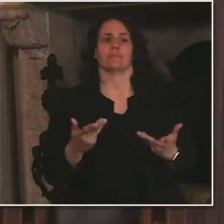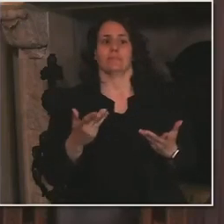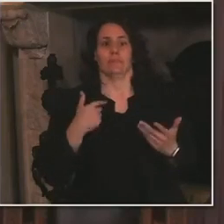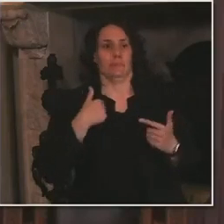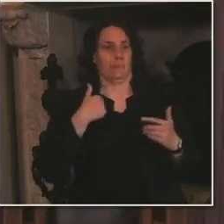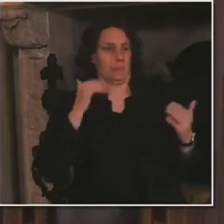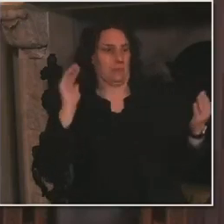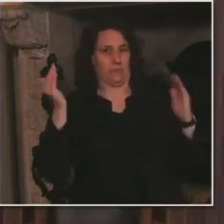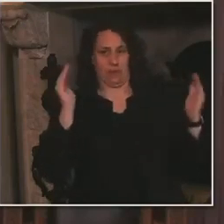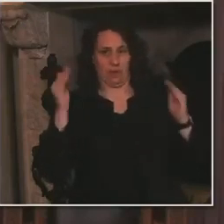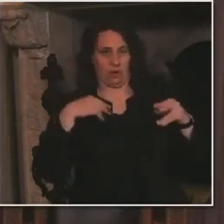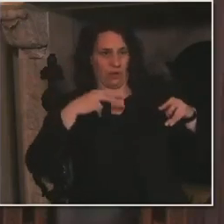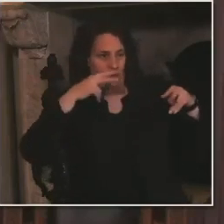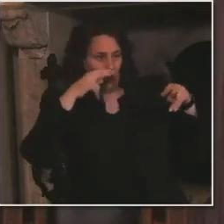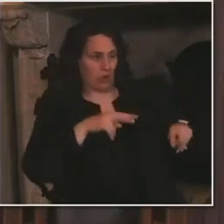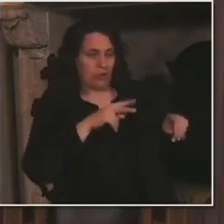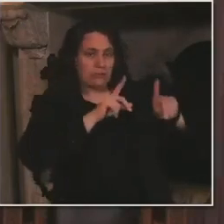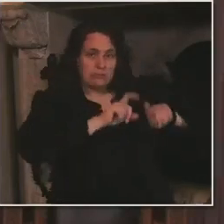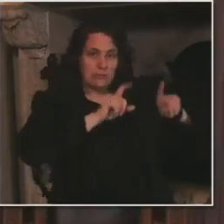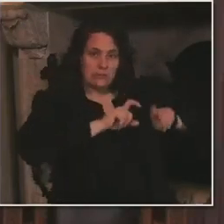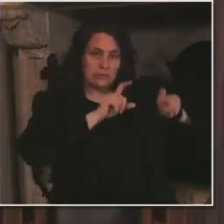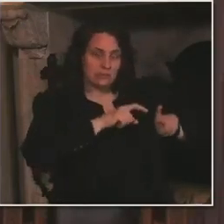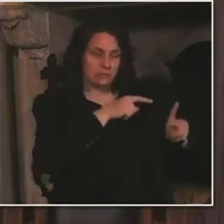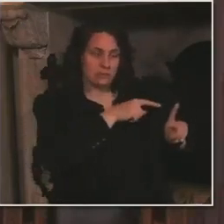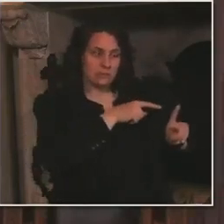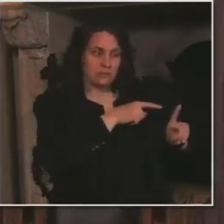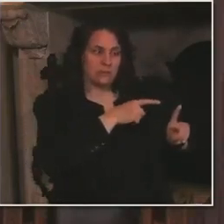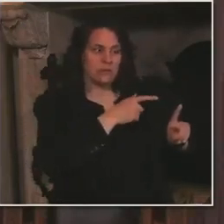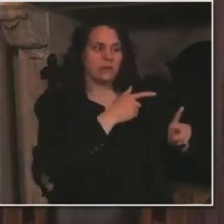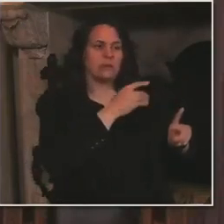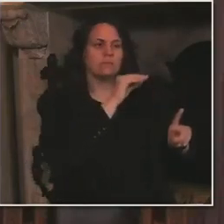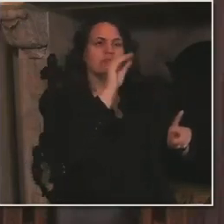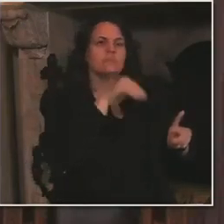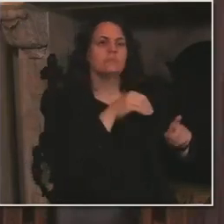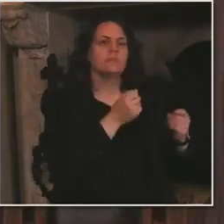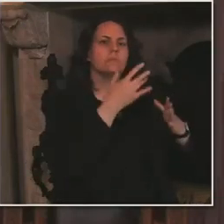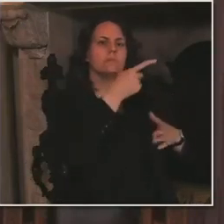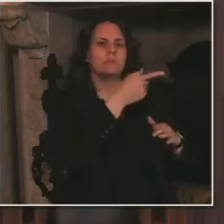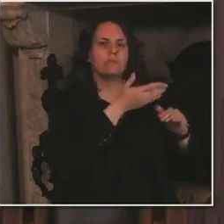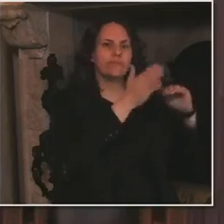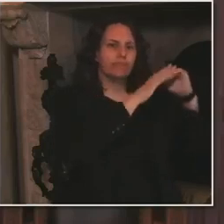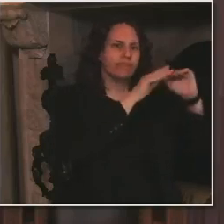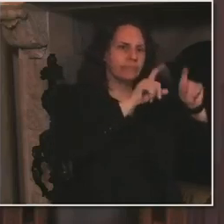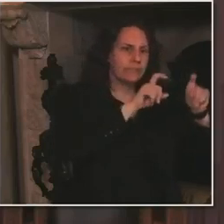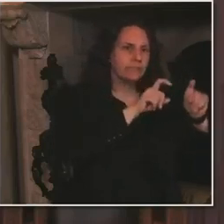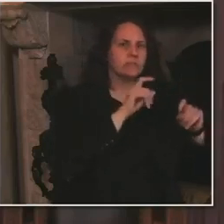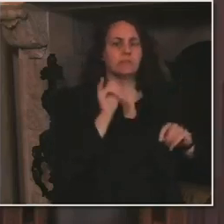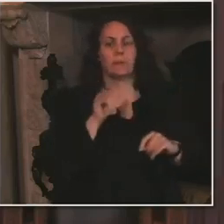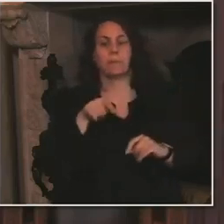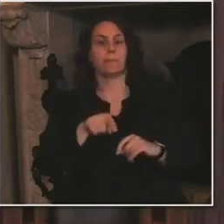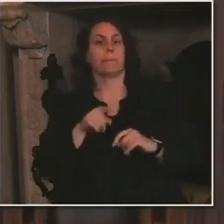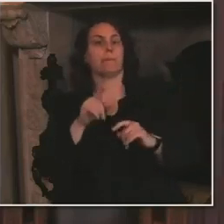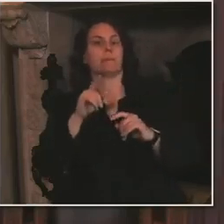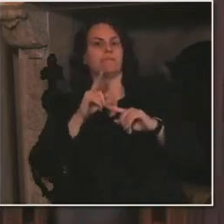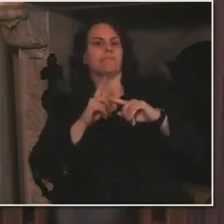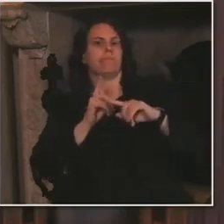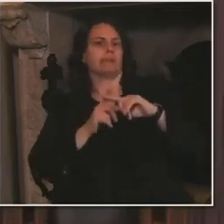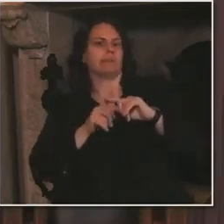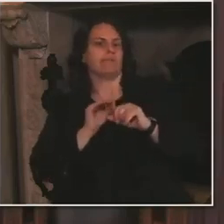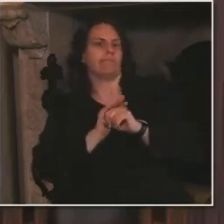tests, the trend line is up, but it's not like shooting out of the roof.